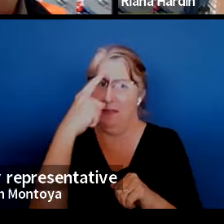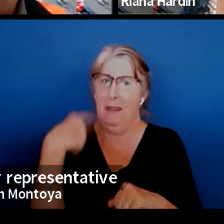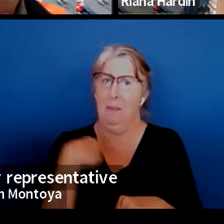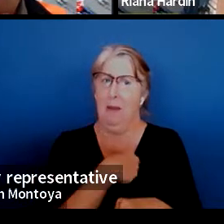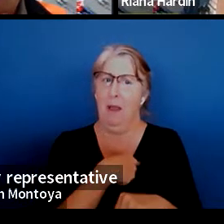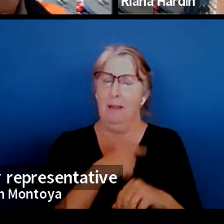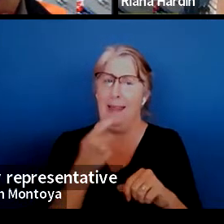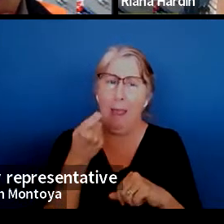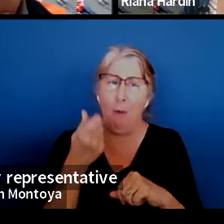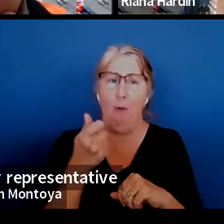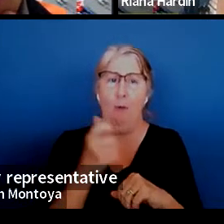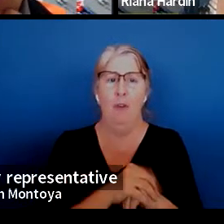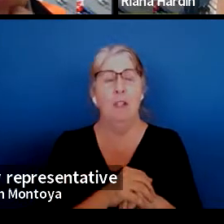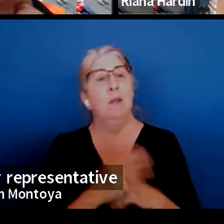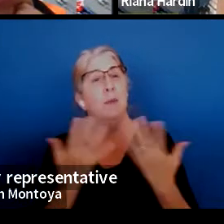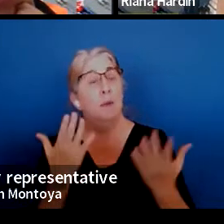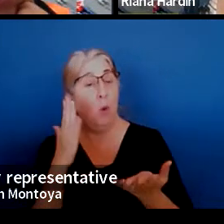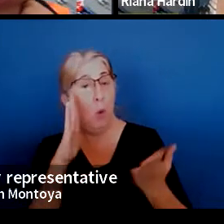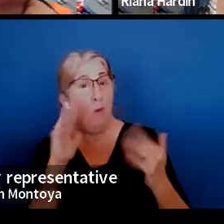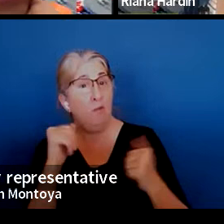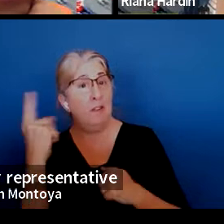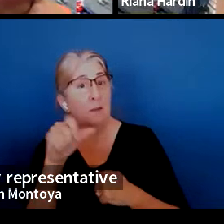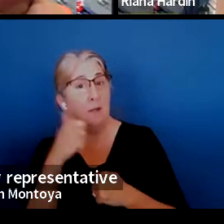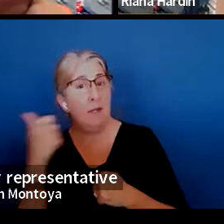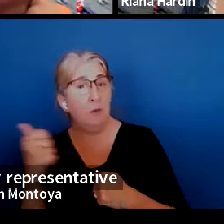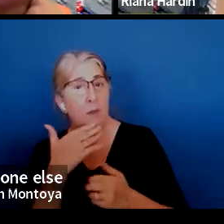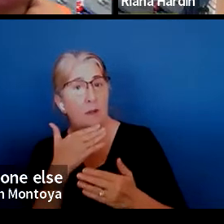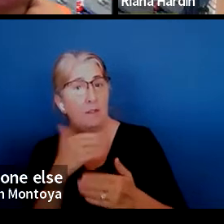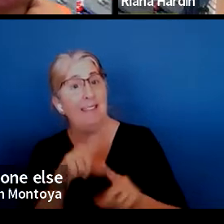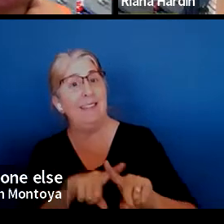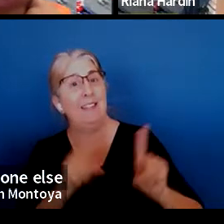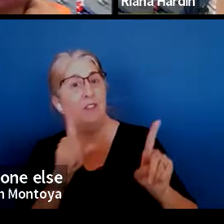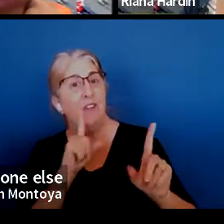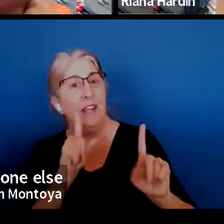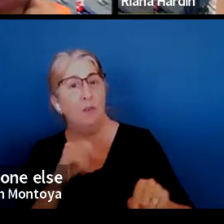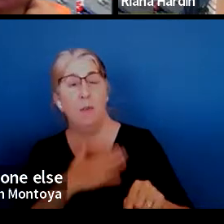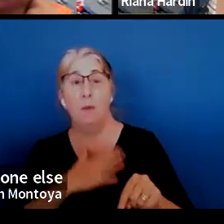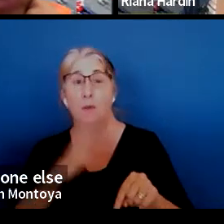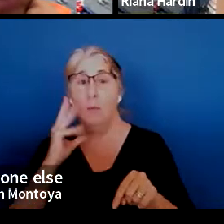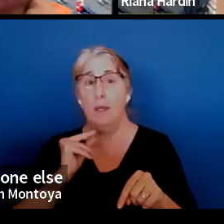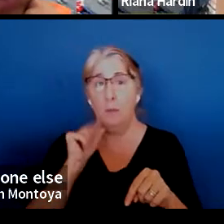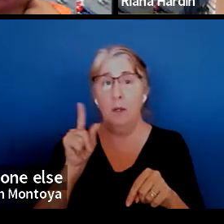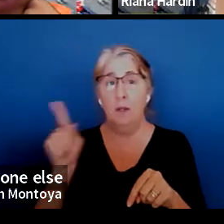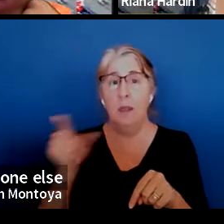on the panel will have a different answer, but that's just my experience down in Orange County.